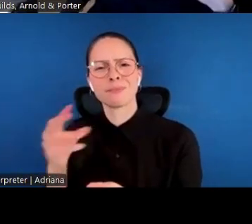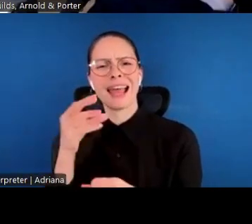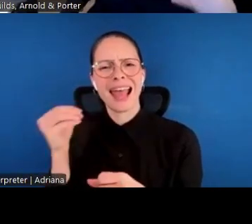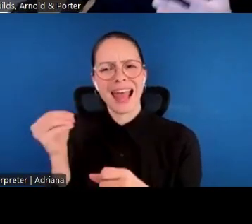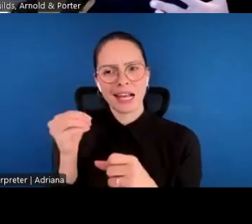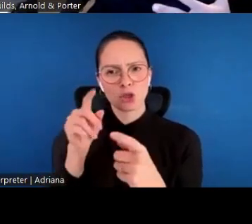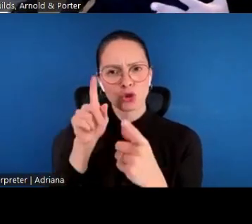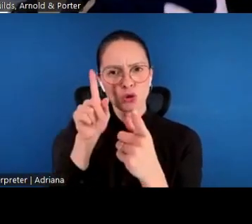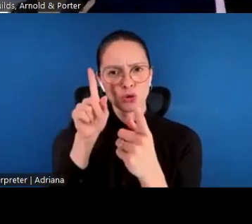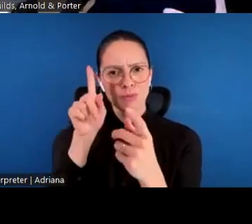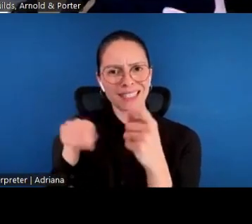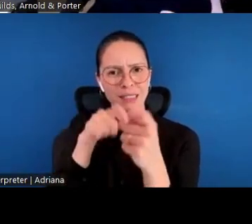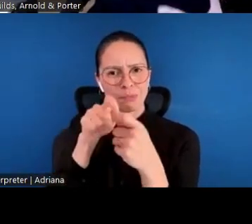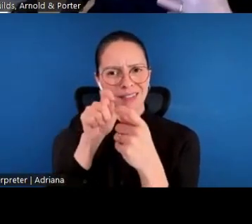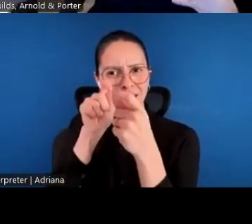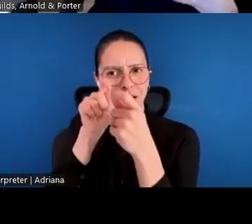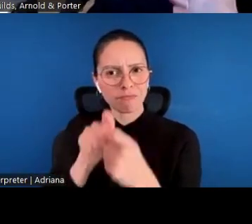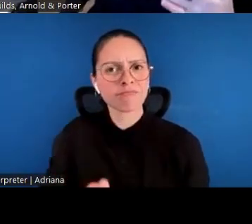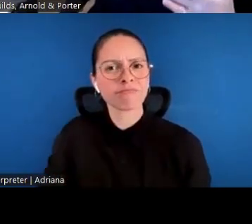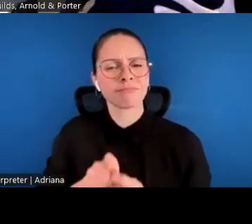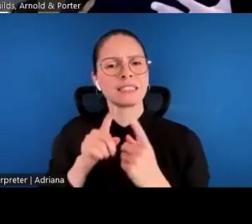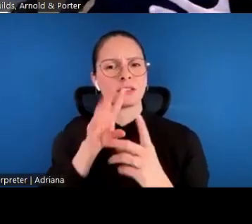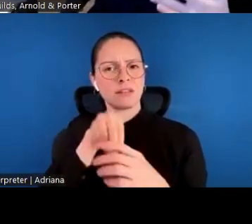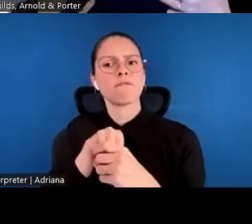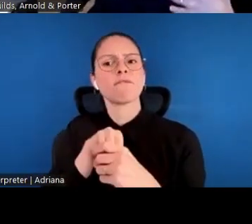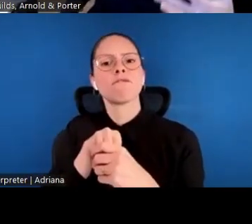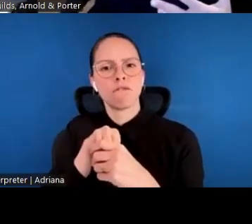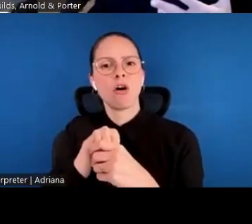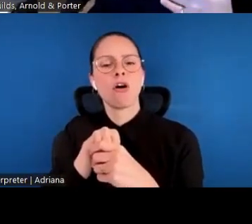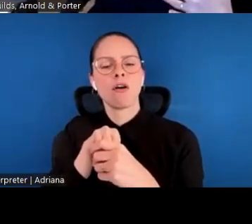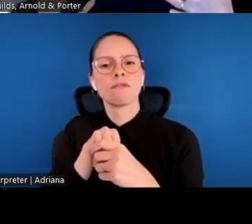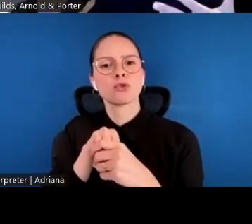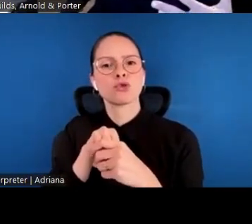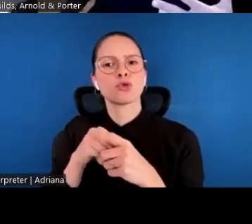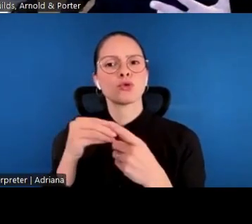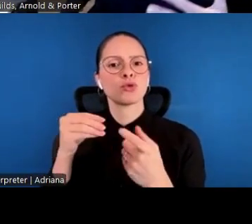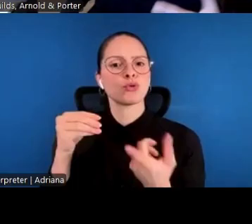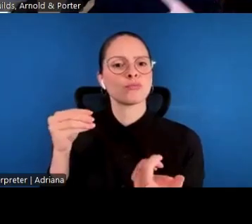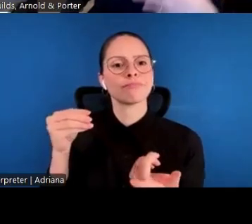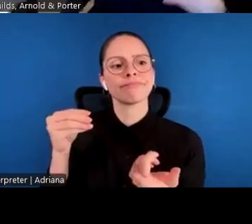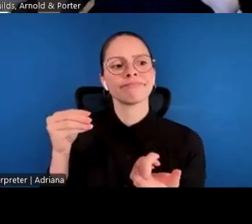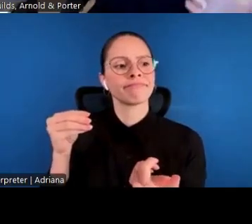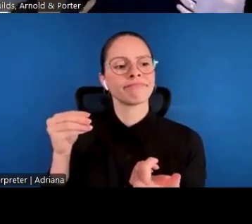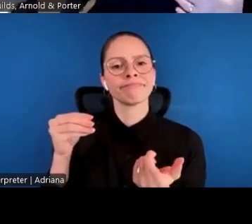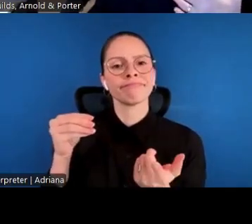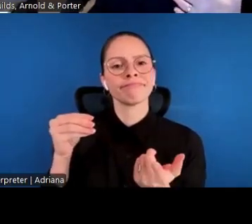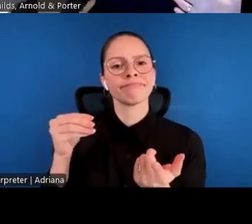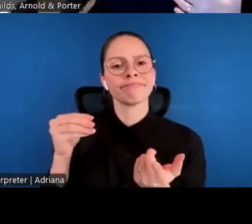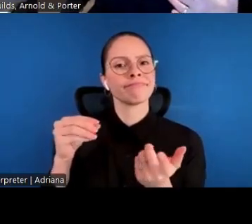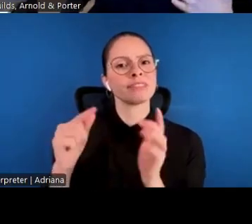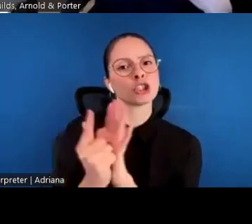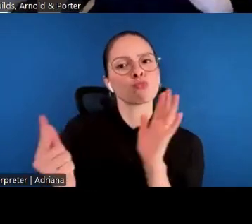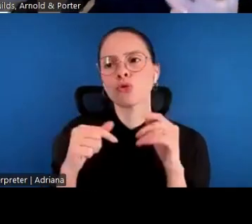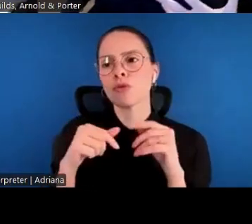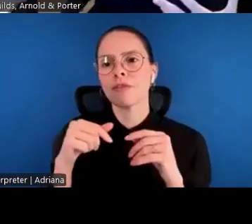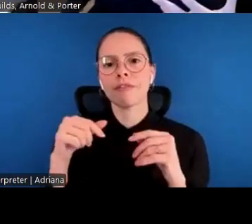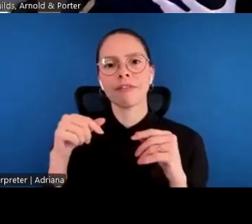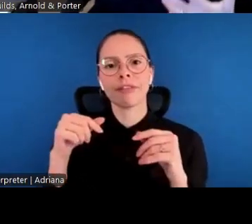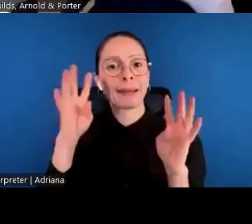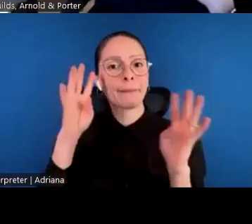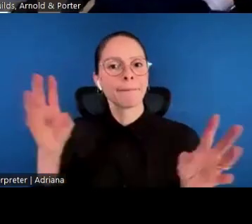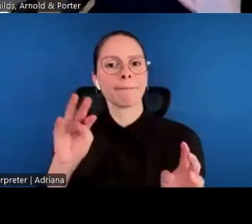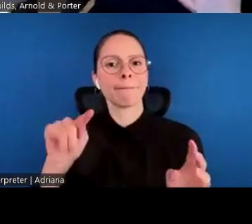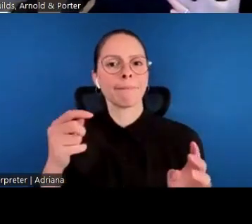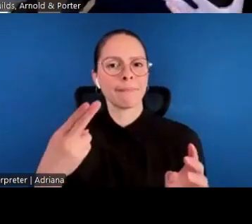that feeds rape culture myths, and is not relevant to the proceedings themselves. So it is very common as part of the